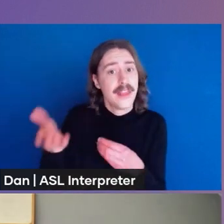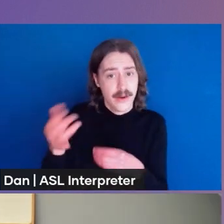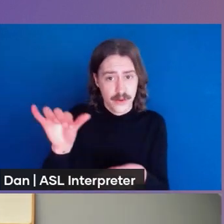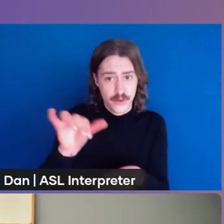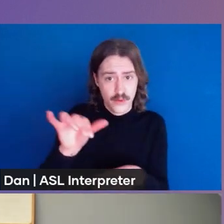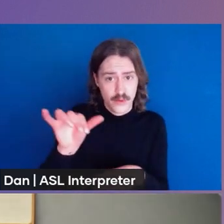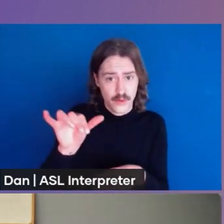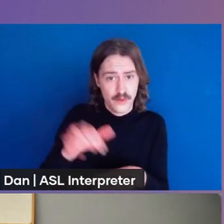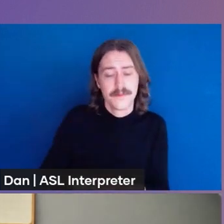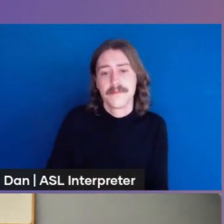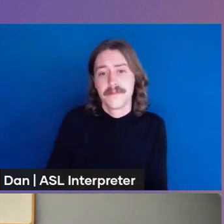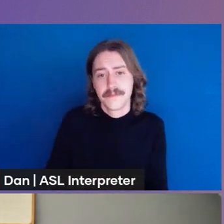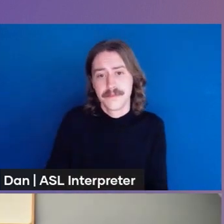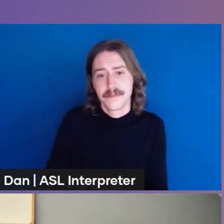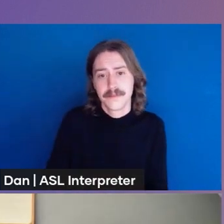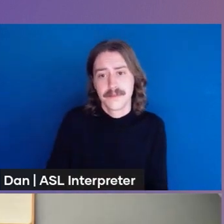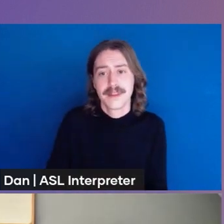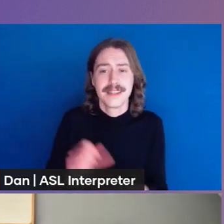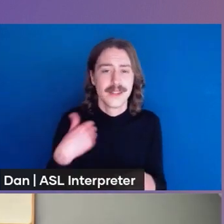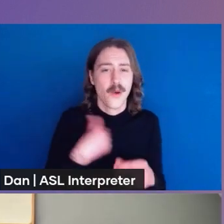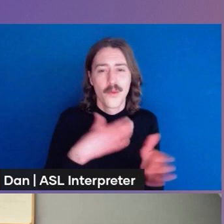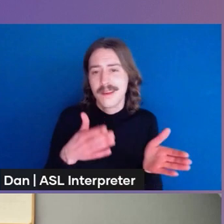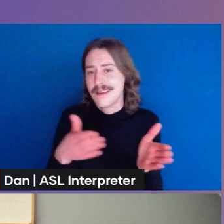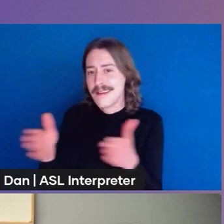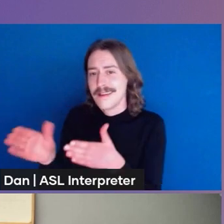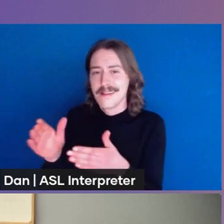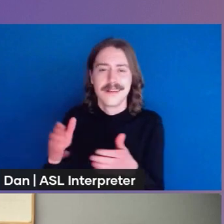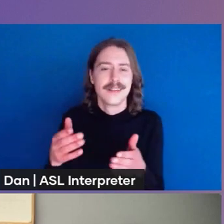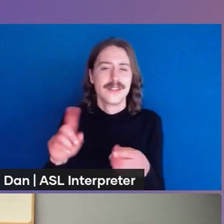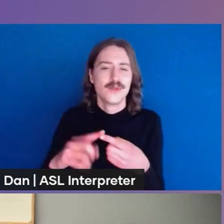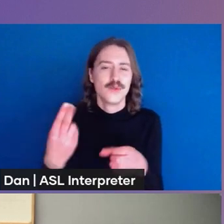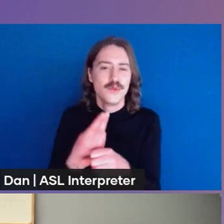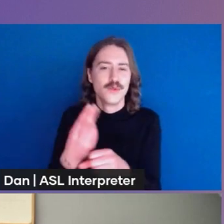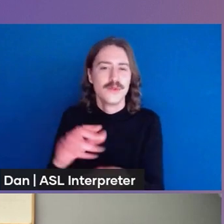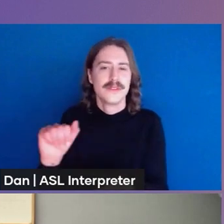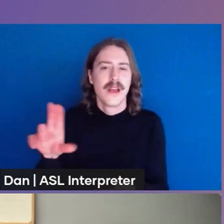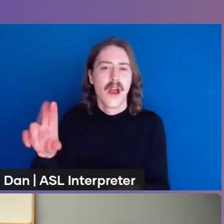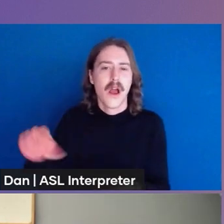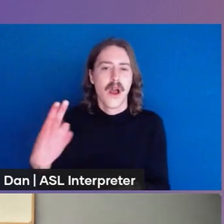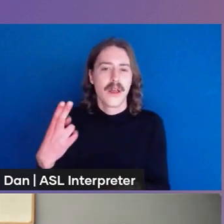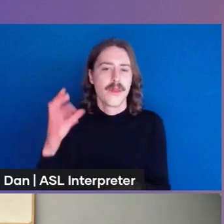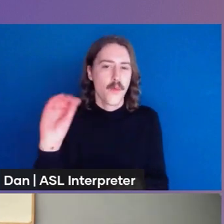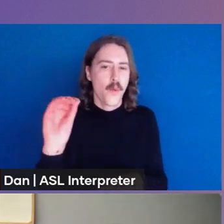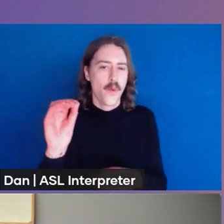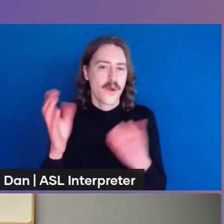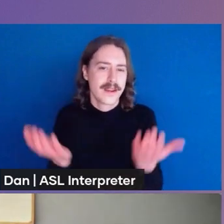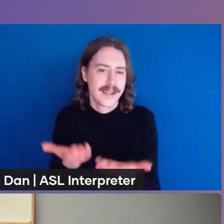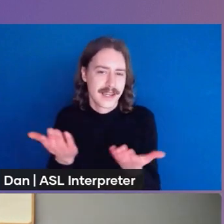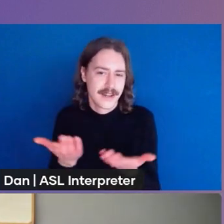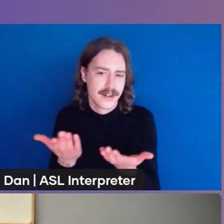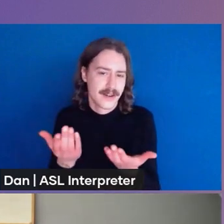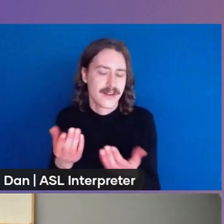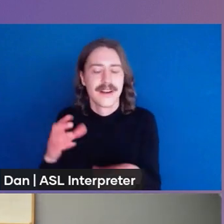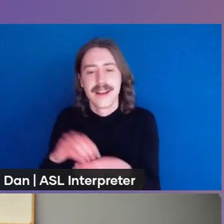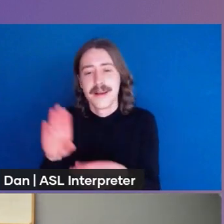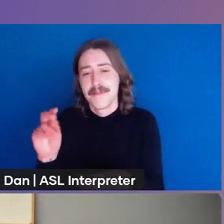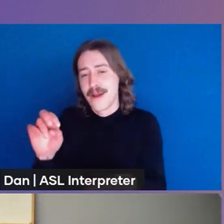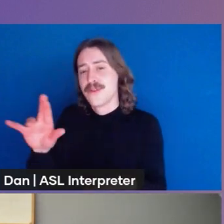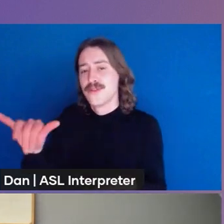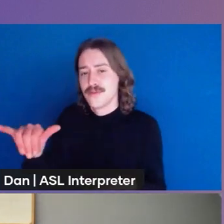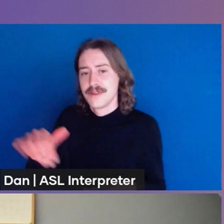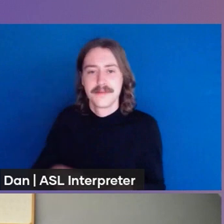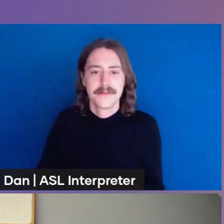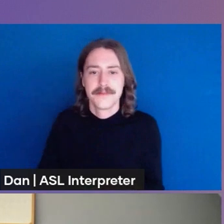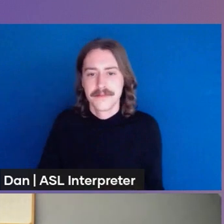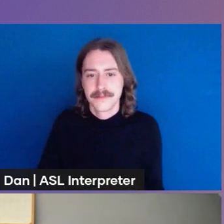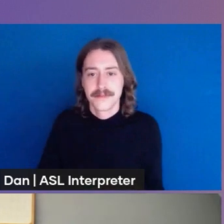using the OAuth Terraform module here for the Boundary authentication. And this does allow me to set up, I